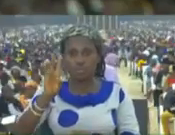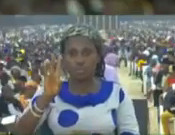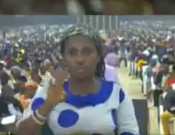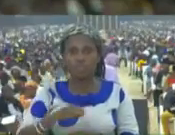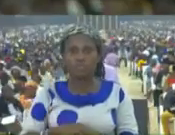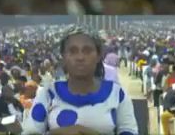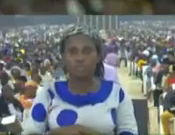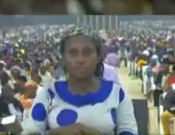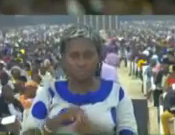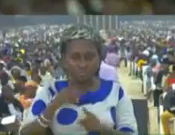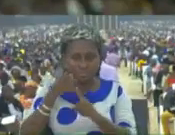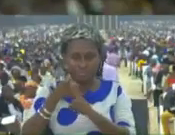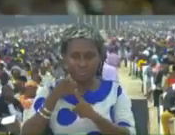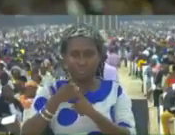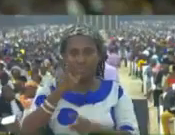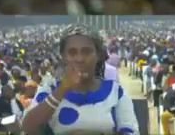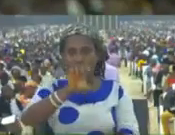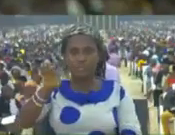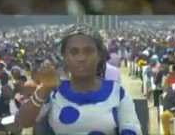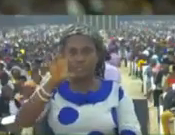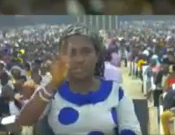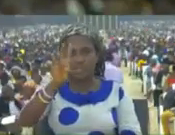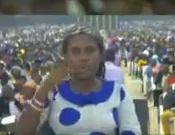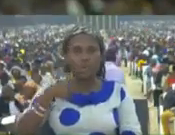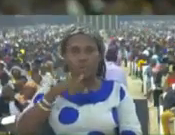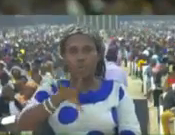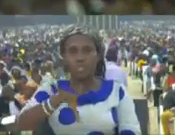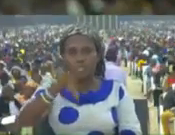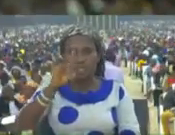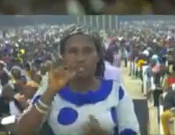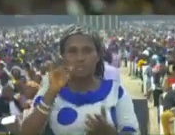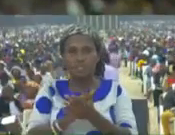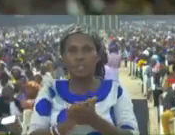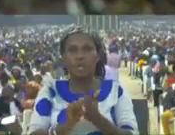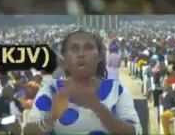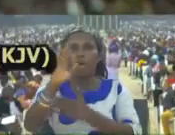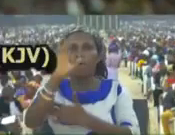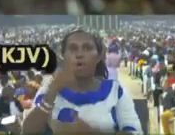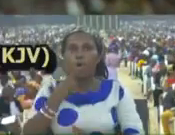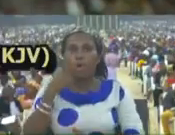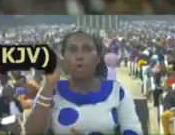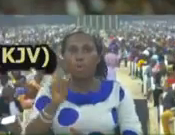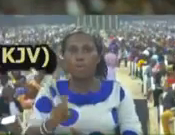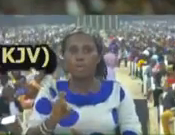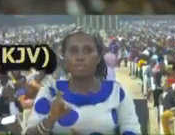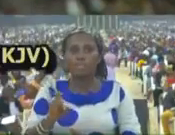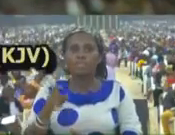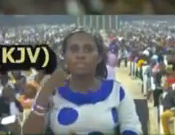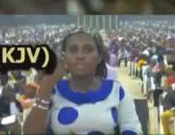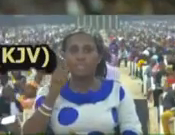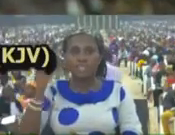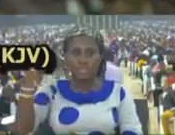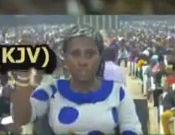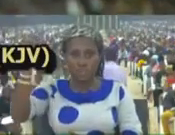particularly verse 7, we discover that if God commands the sun not to rise, it won't.